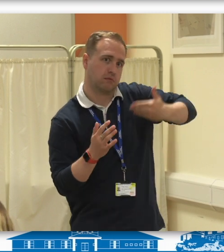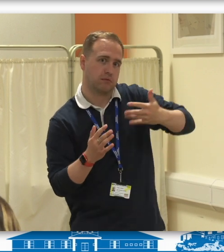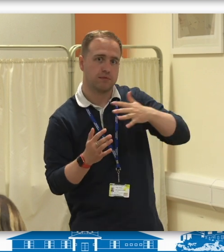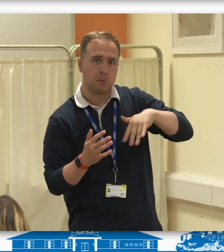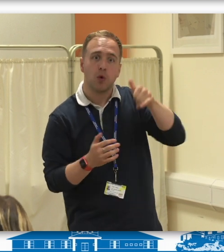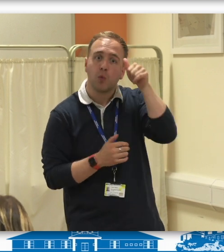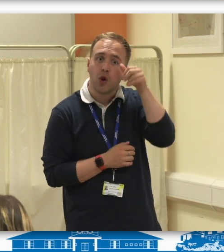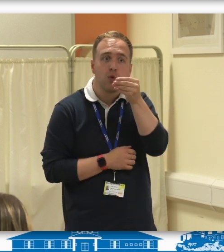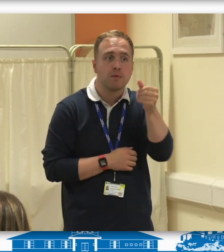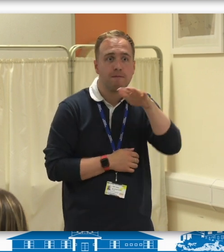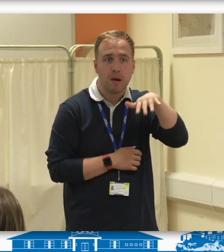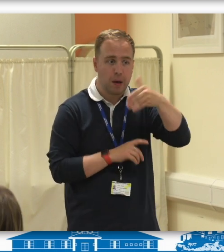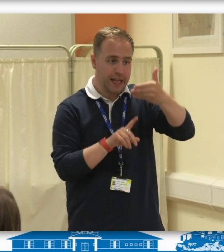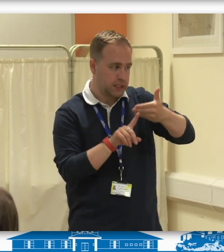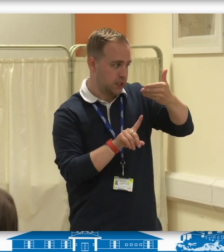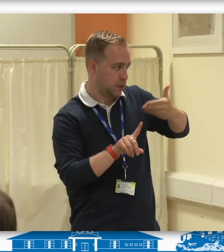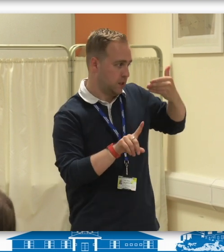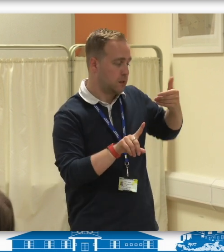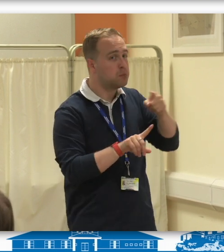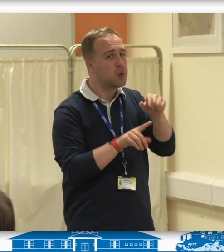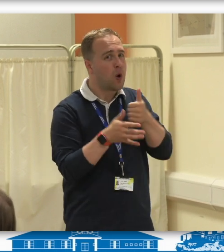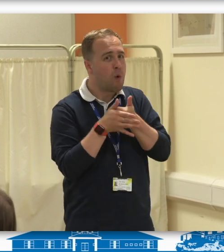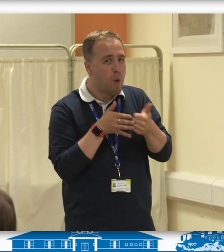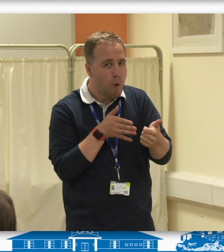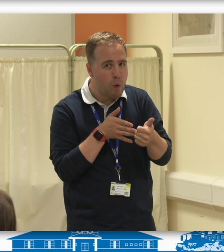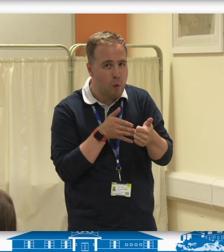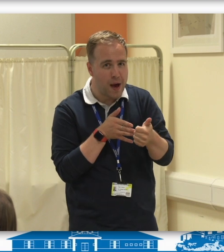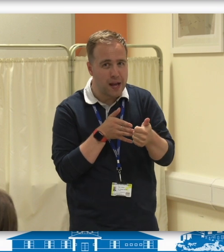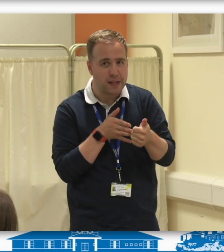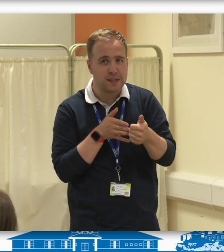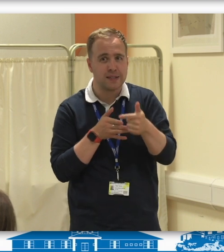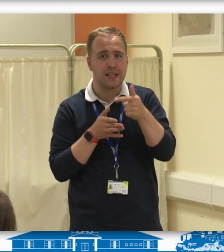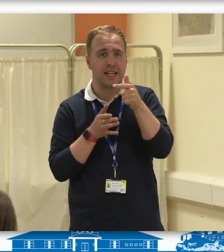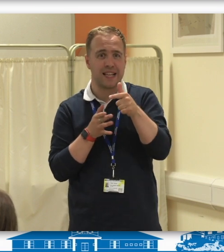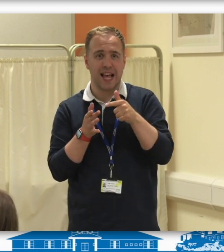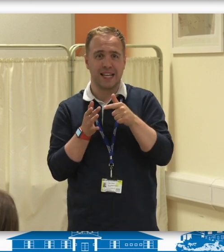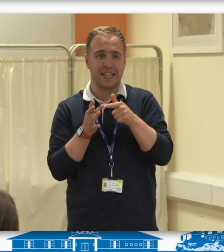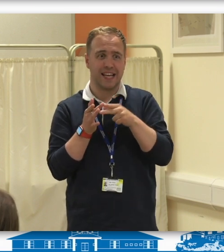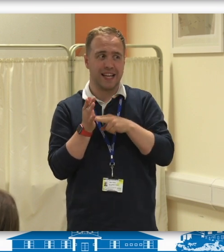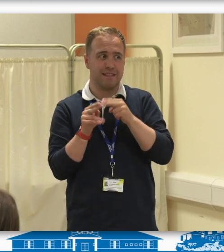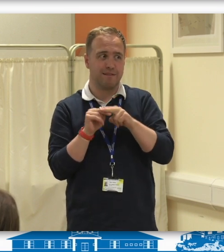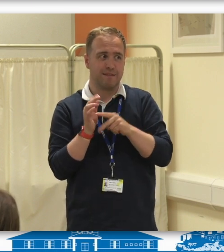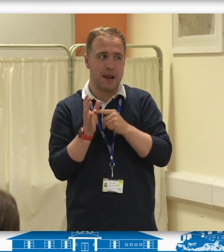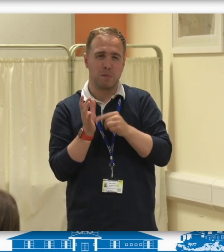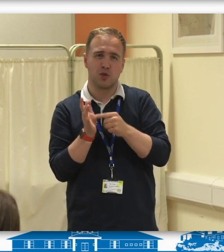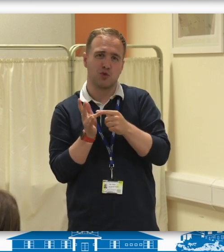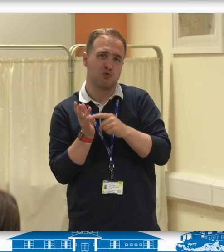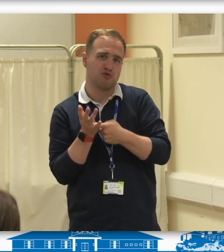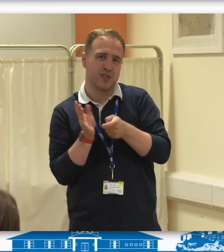can run in families, but doesn't always. So a bit like the inflammatory conditions.